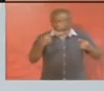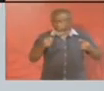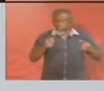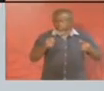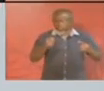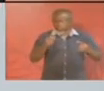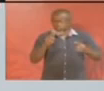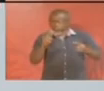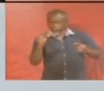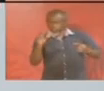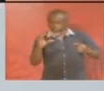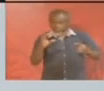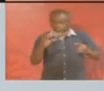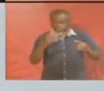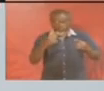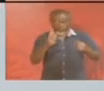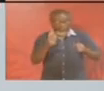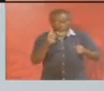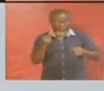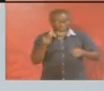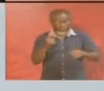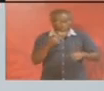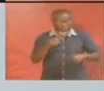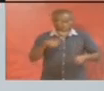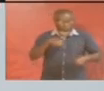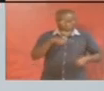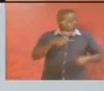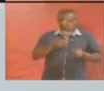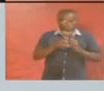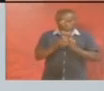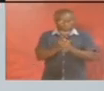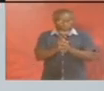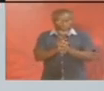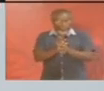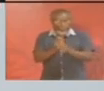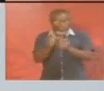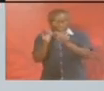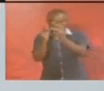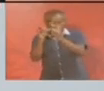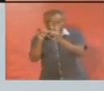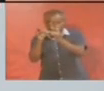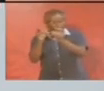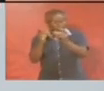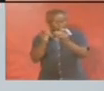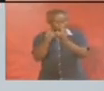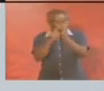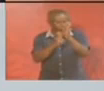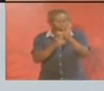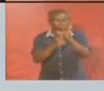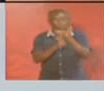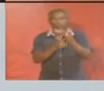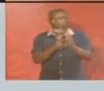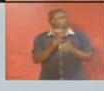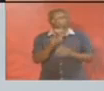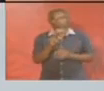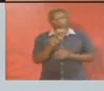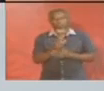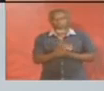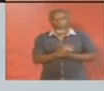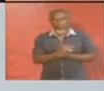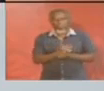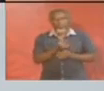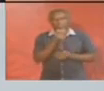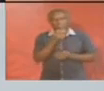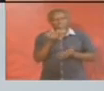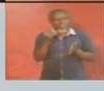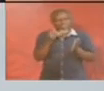have changed the contact tracing protocols. So let me reiterate. The last time I was physically in the same